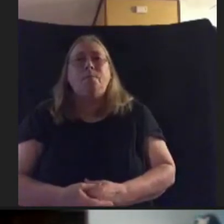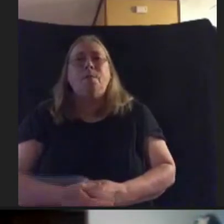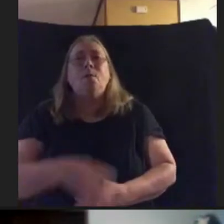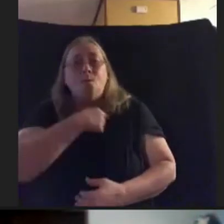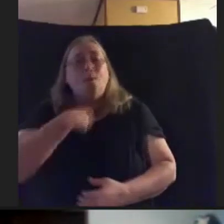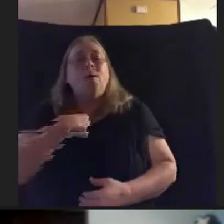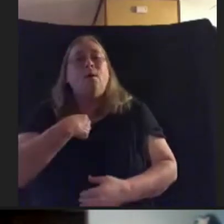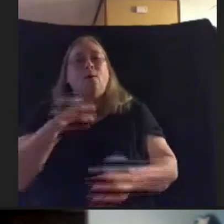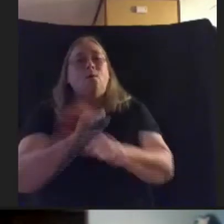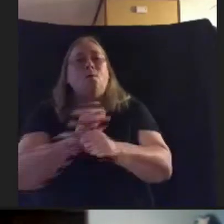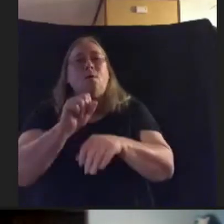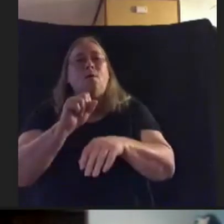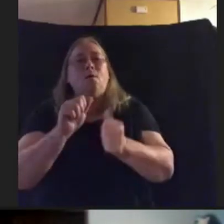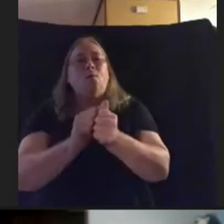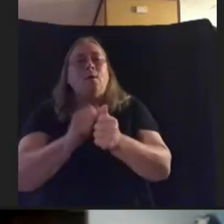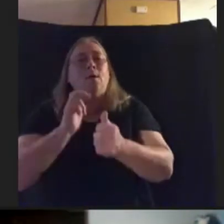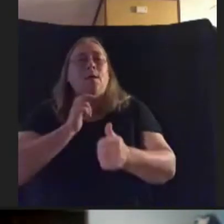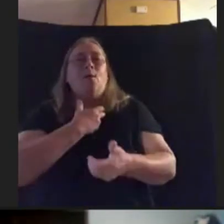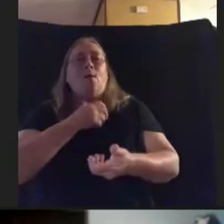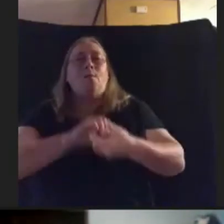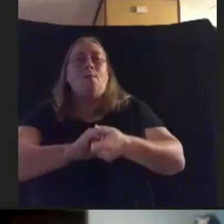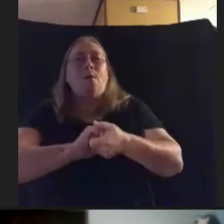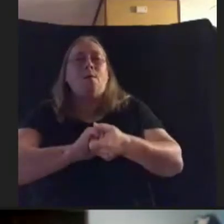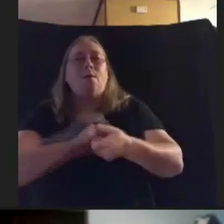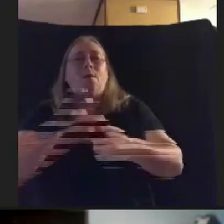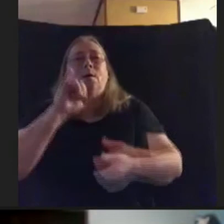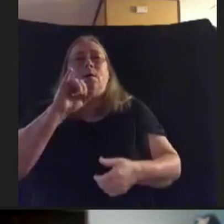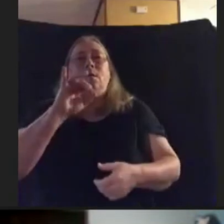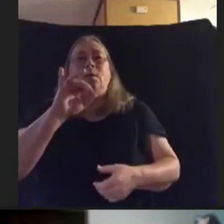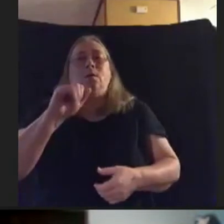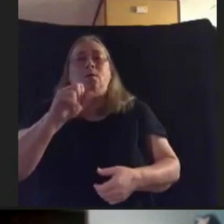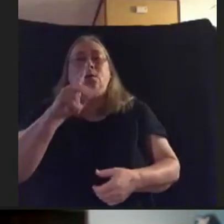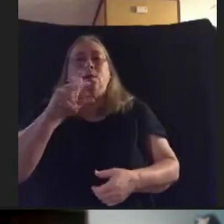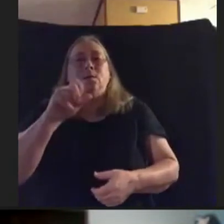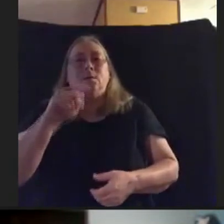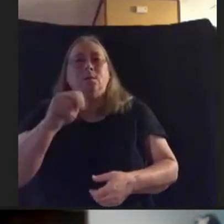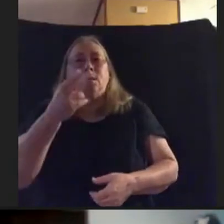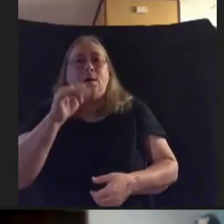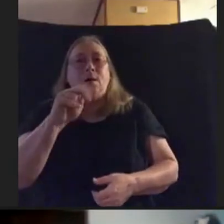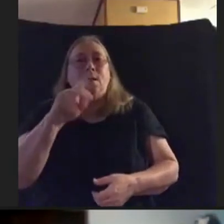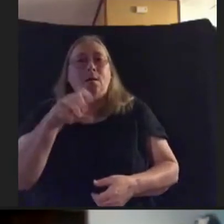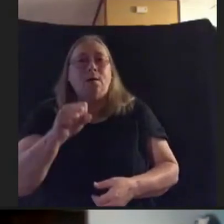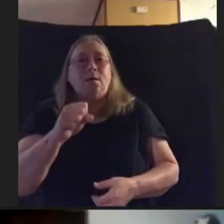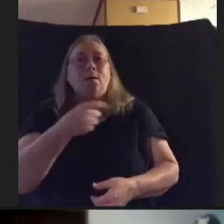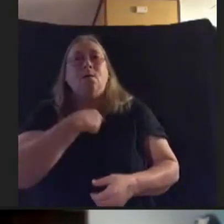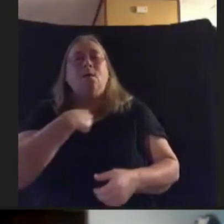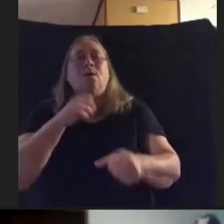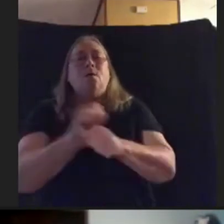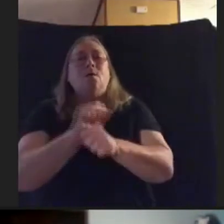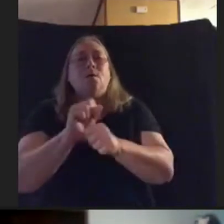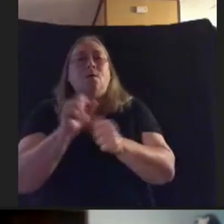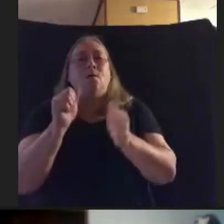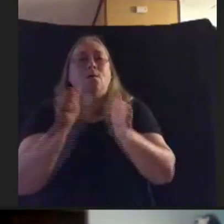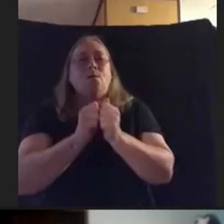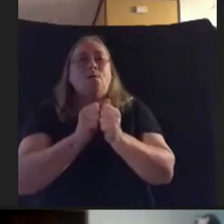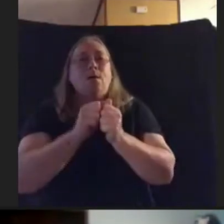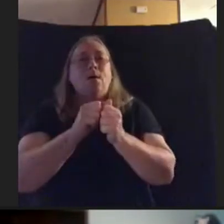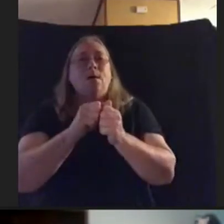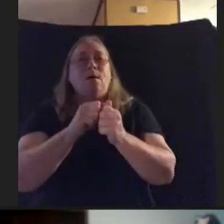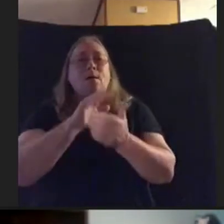there with partners though. Jackson Hines has been a great partner. And we're working also with Central Mississippi.